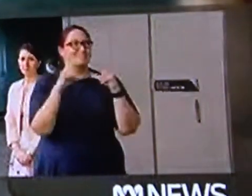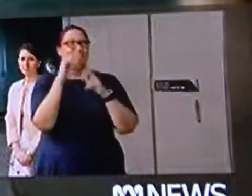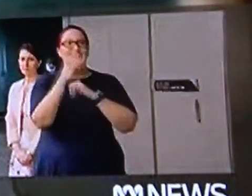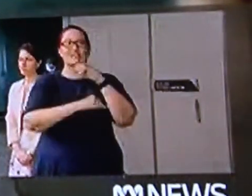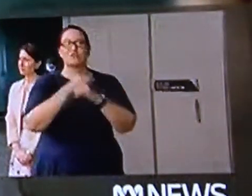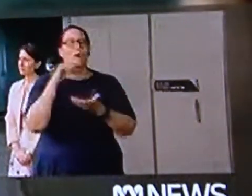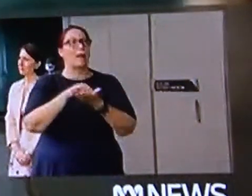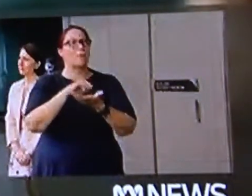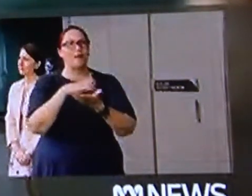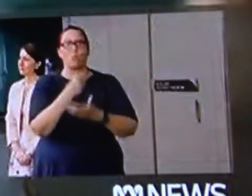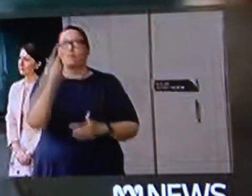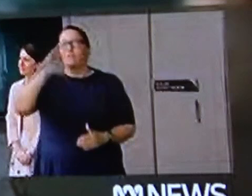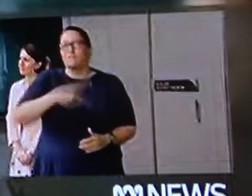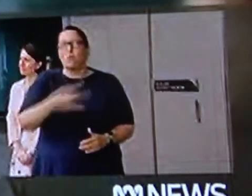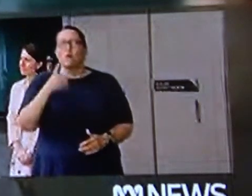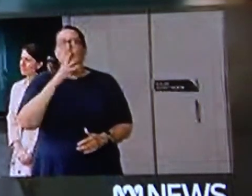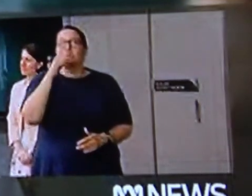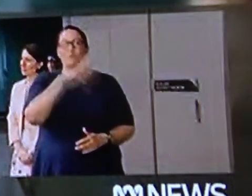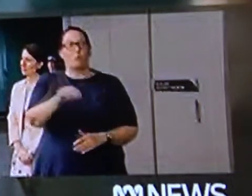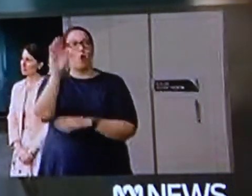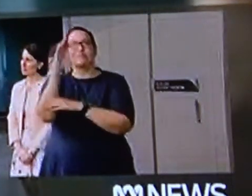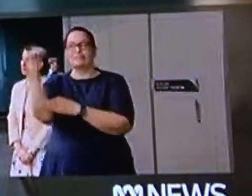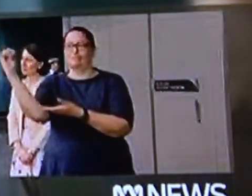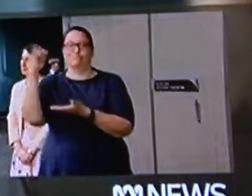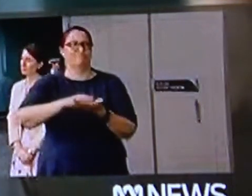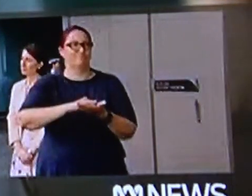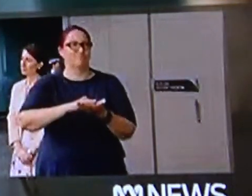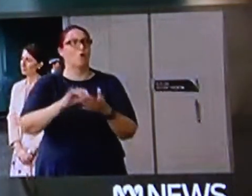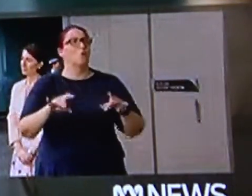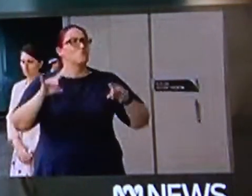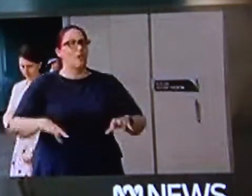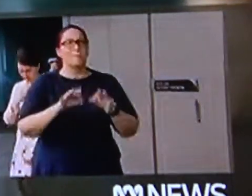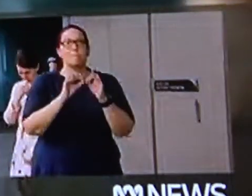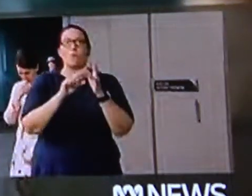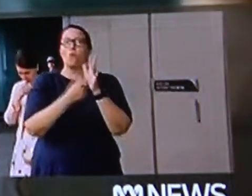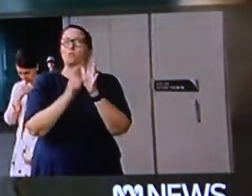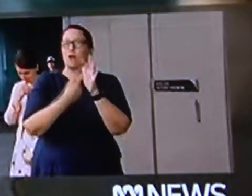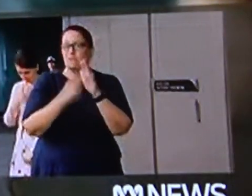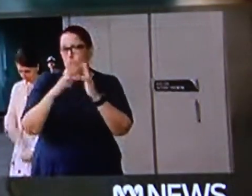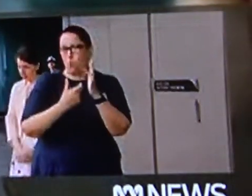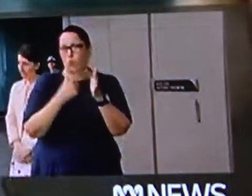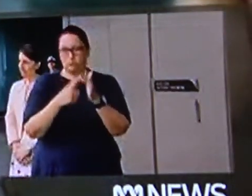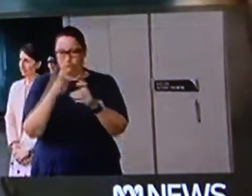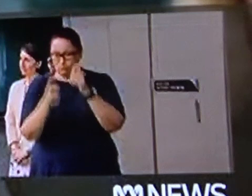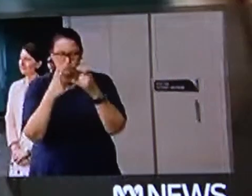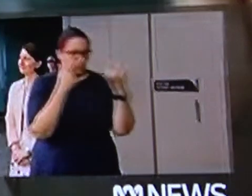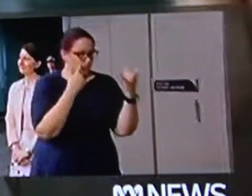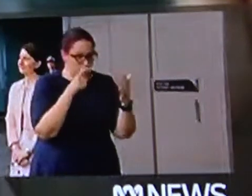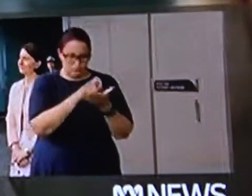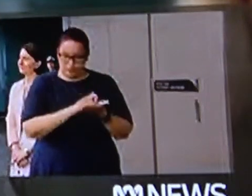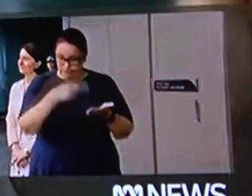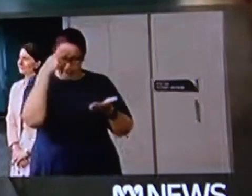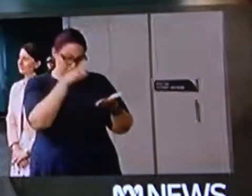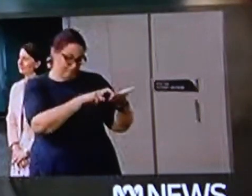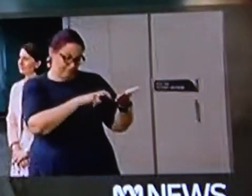from overseas, and they were processed by Australian Border Force, and everyone was seen by a New South Wales health professional. Of that